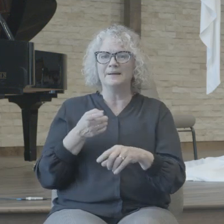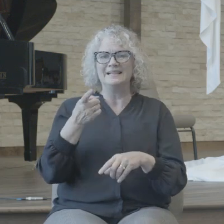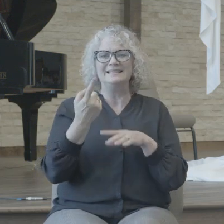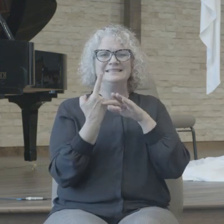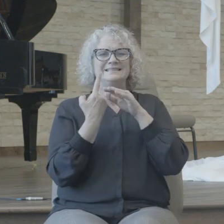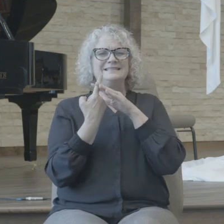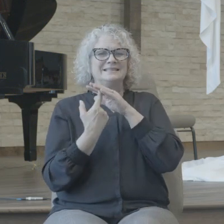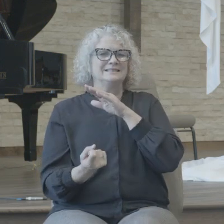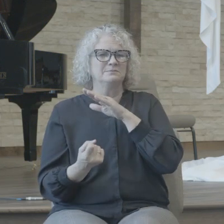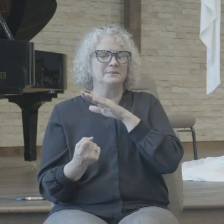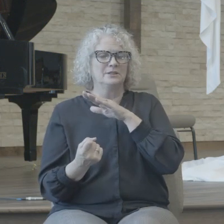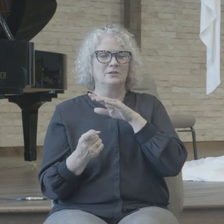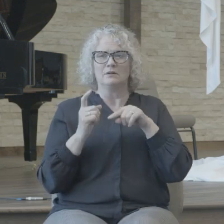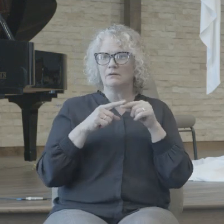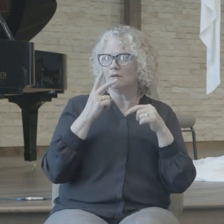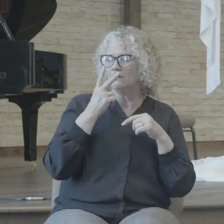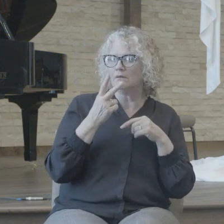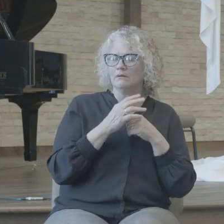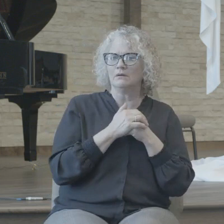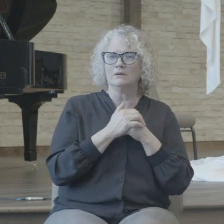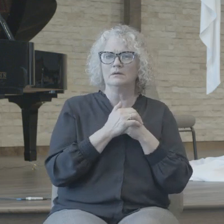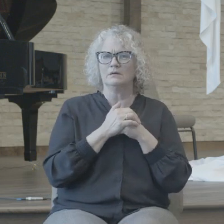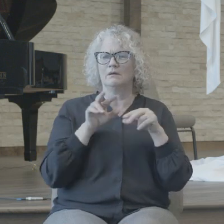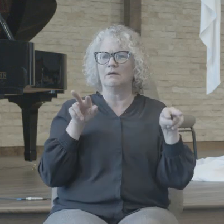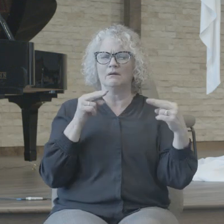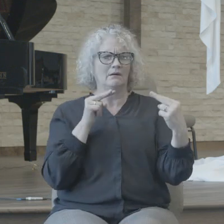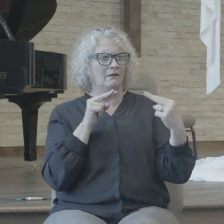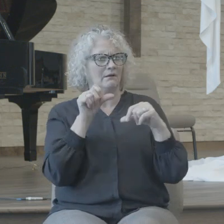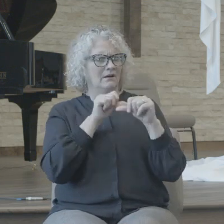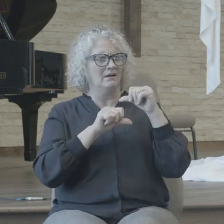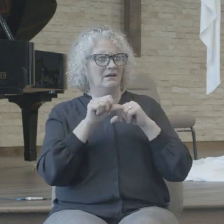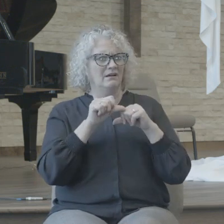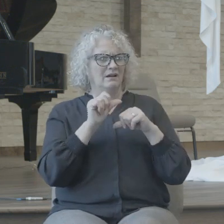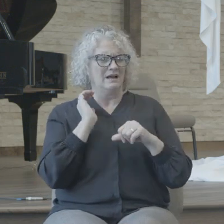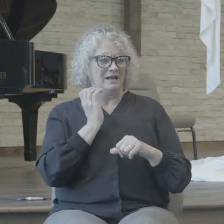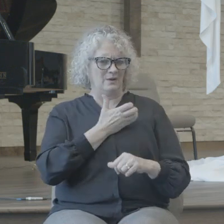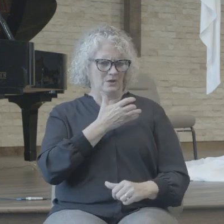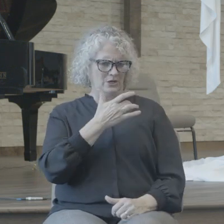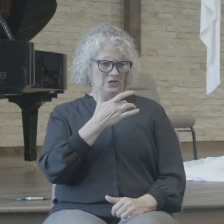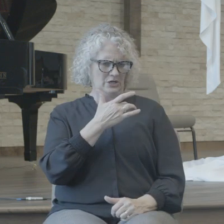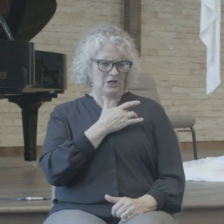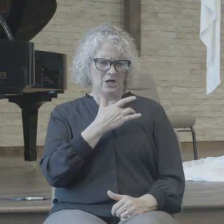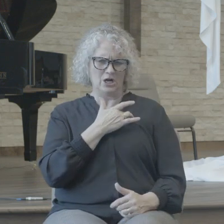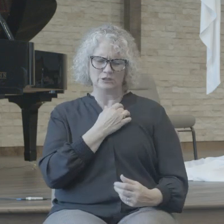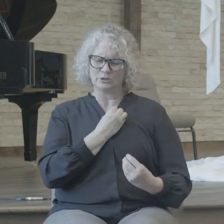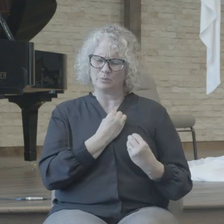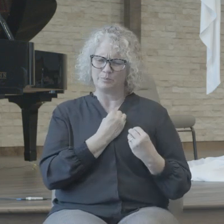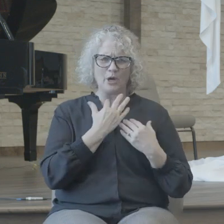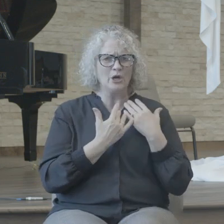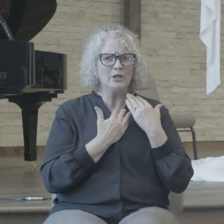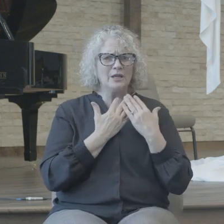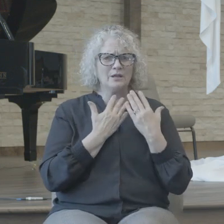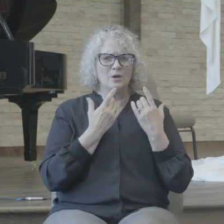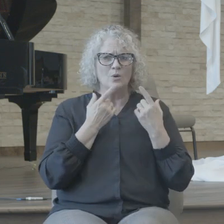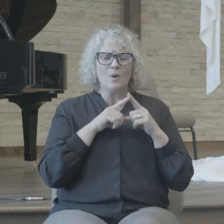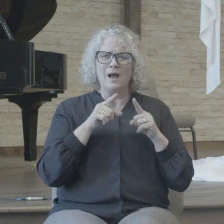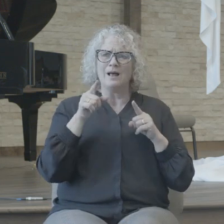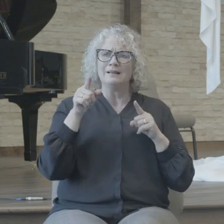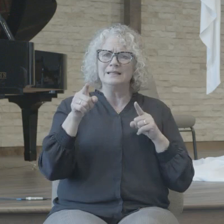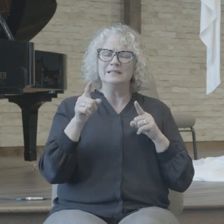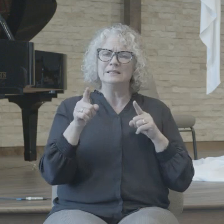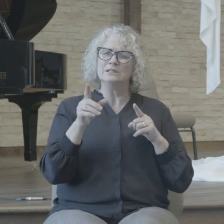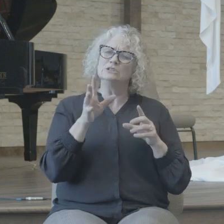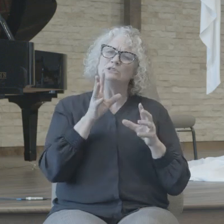sight. They asked each other, "Were not our hearts burning within us while he talked with us on the